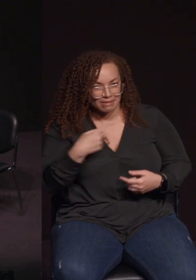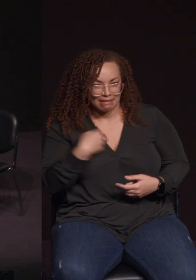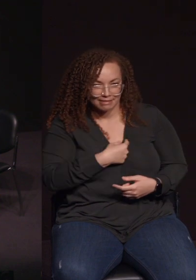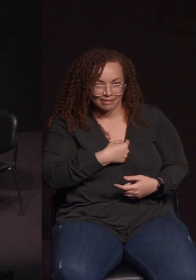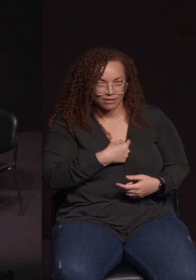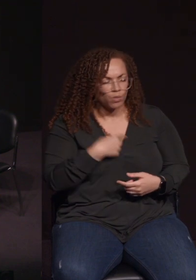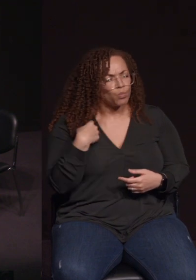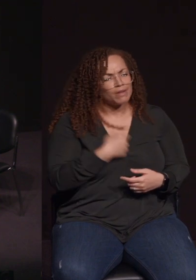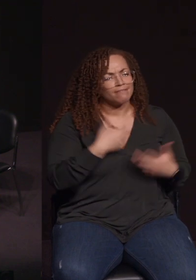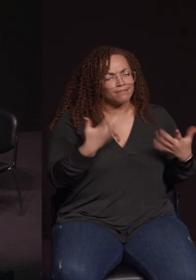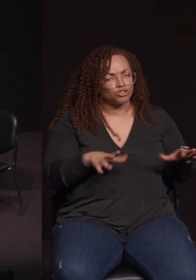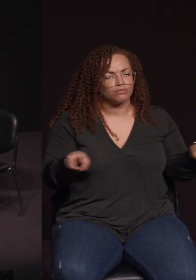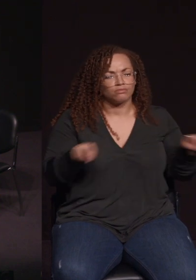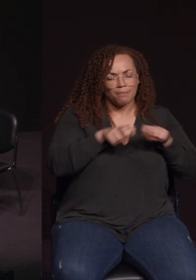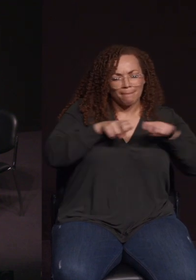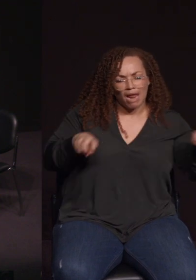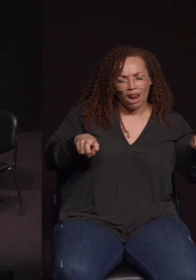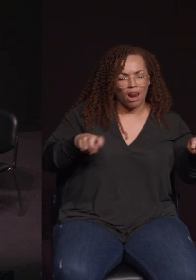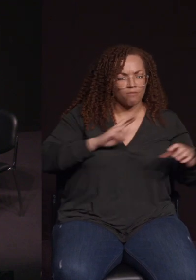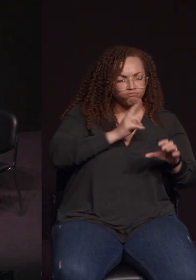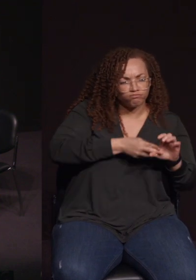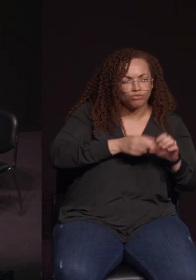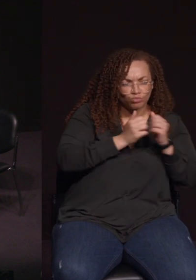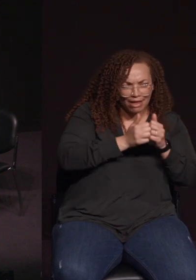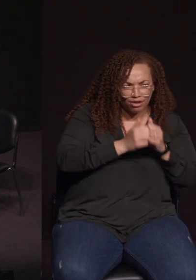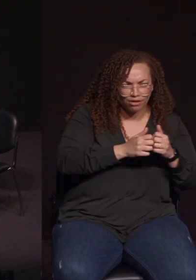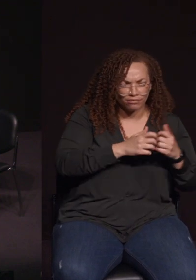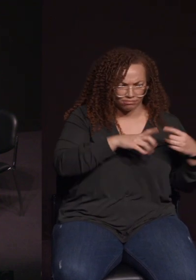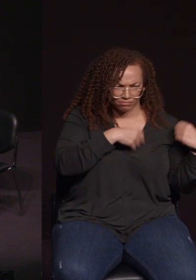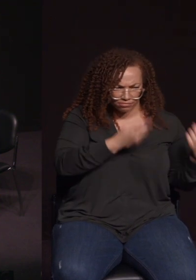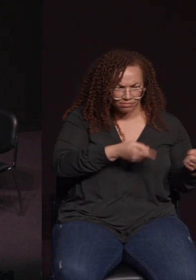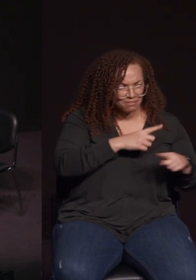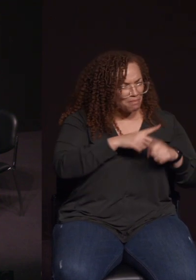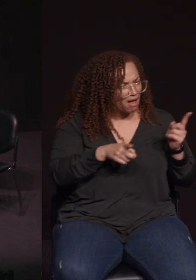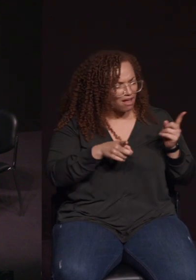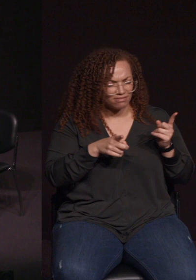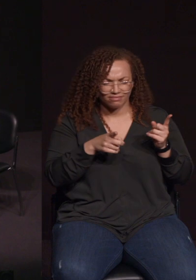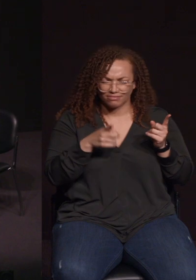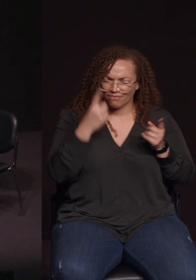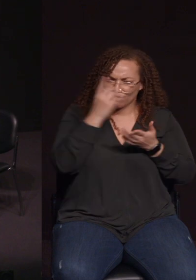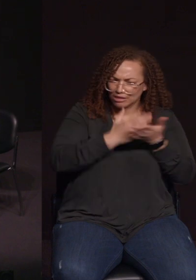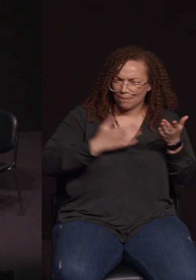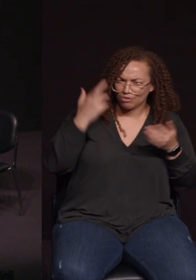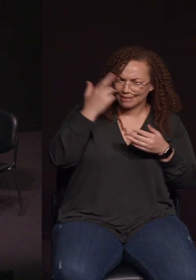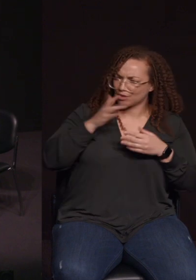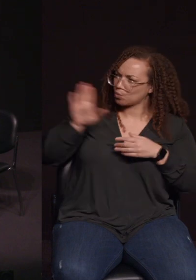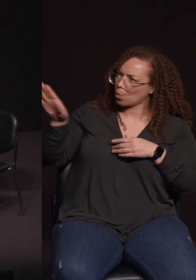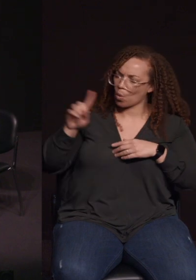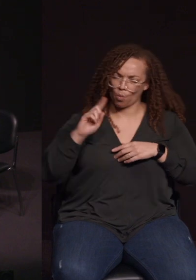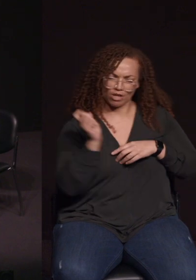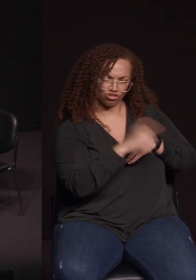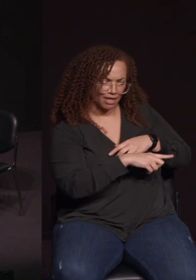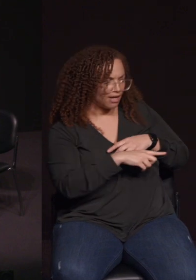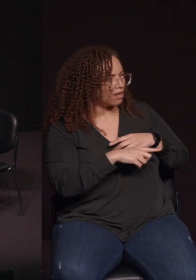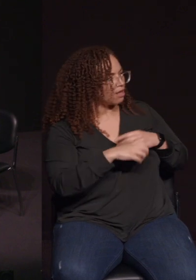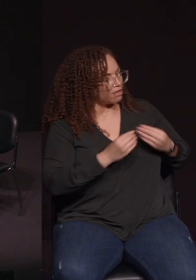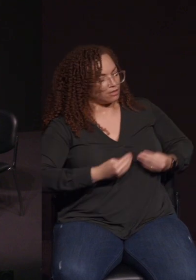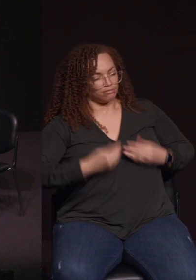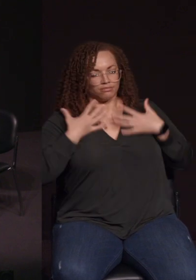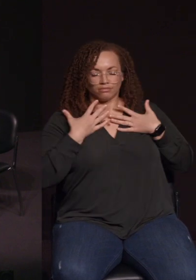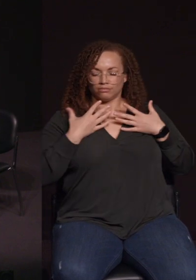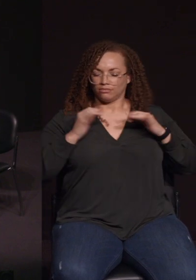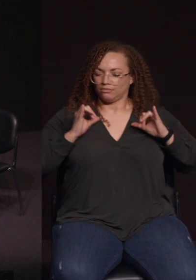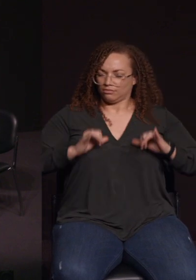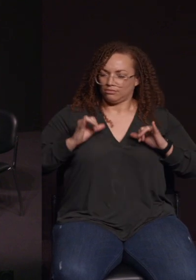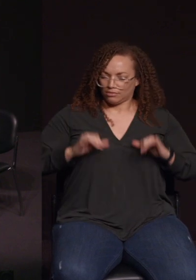But somehow your spirit and the questions and the way that they were asked pulled stuff out of Mike and Callie that's been powerful.